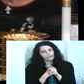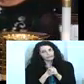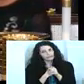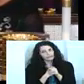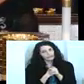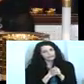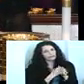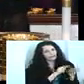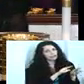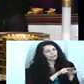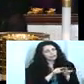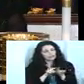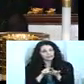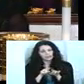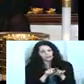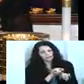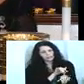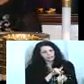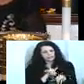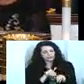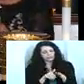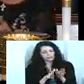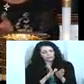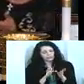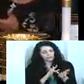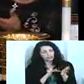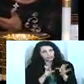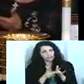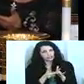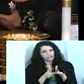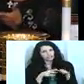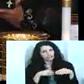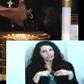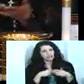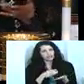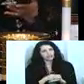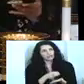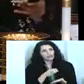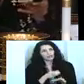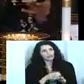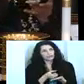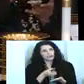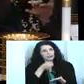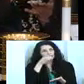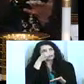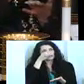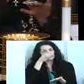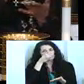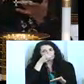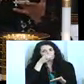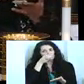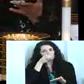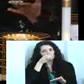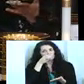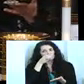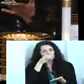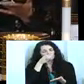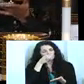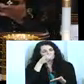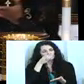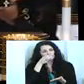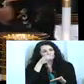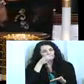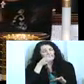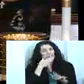And in like manner, Jesus took the cup. He lifted it up to his parent, and